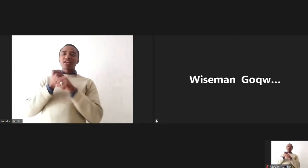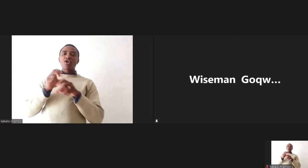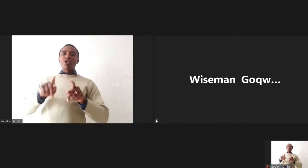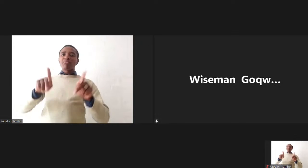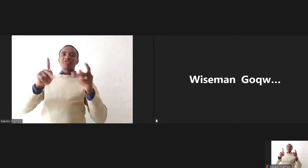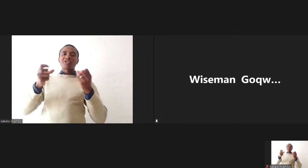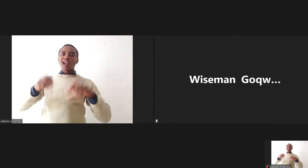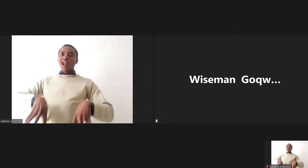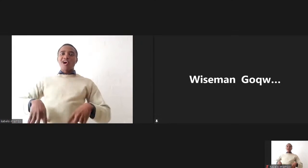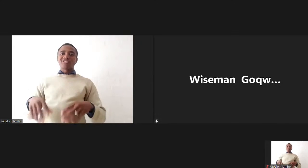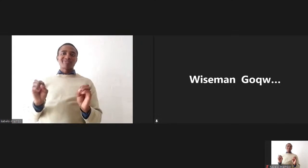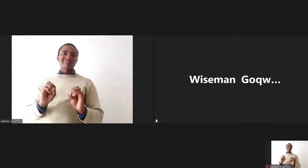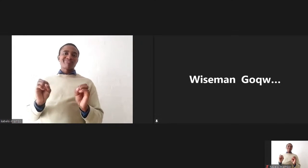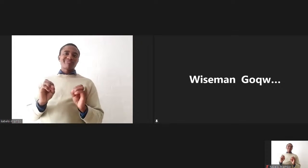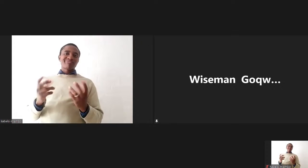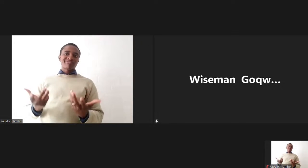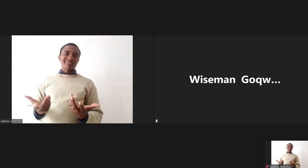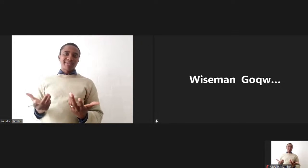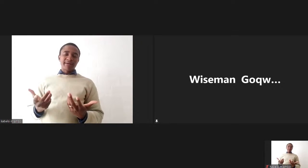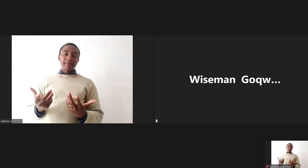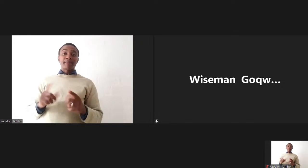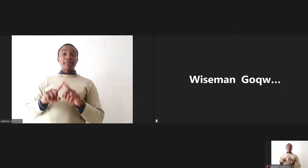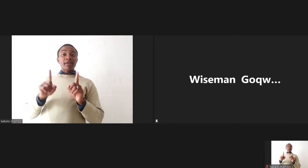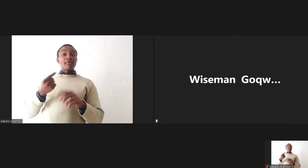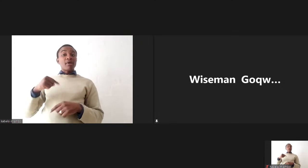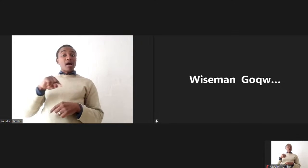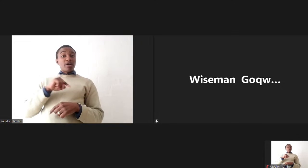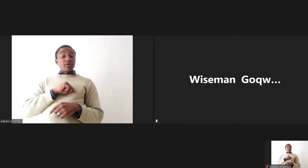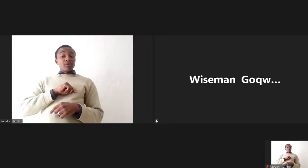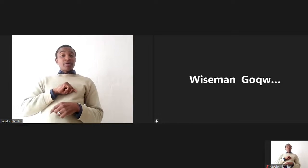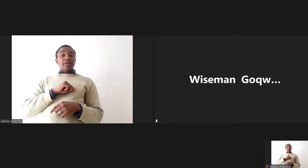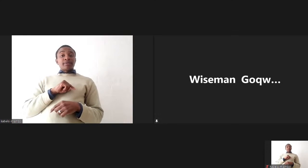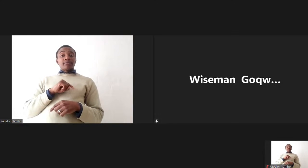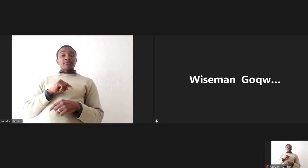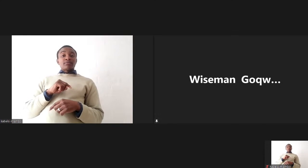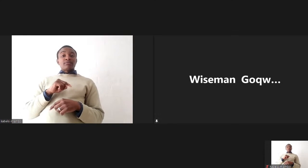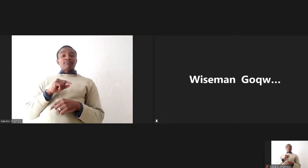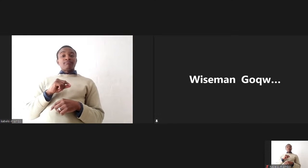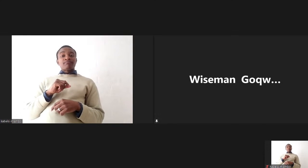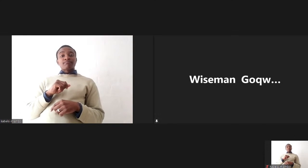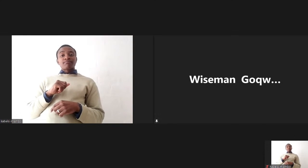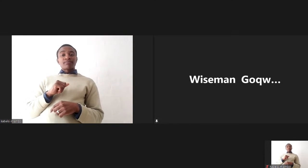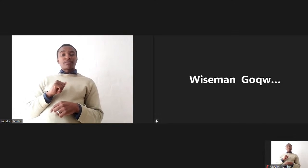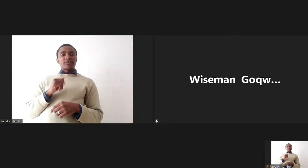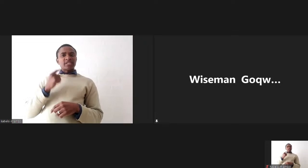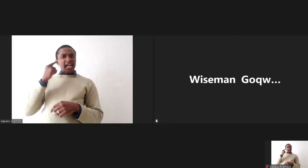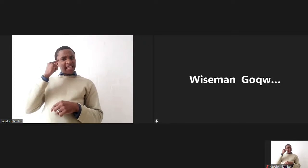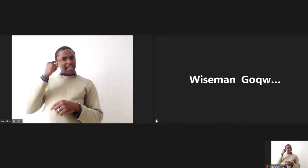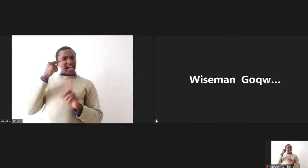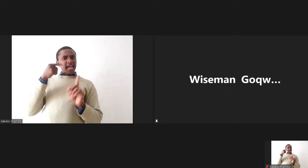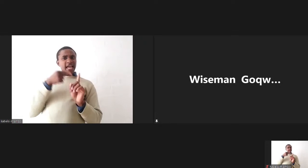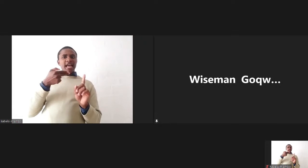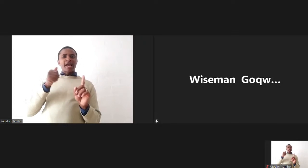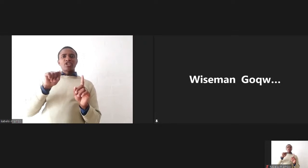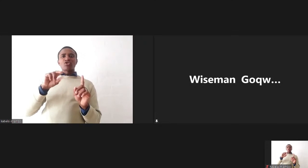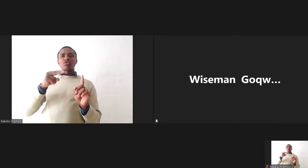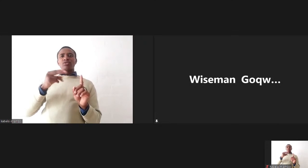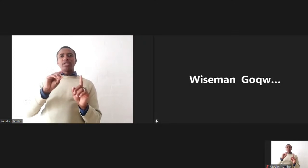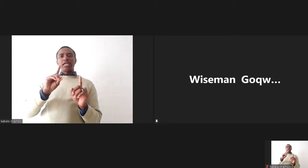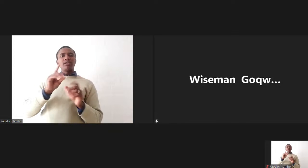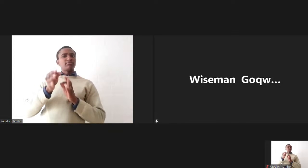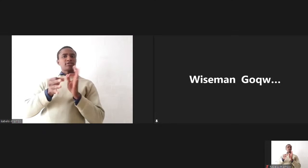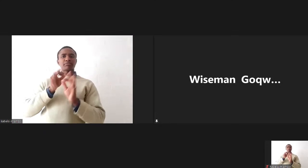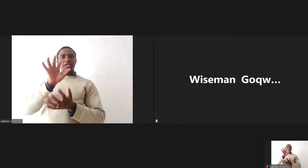would actually be getting in that regard. But with that, Chair, and as I said, that I think the acting HOD has summed up it very well in terms of